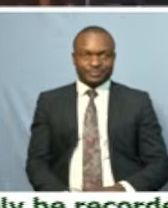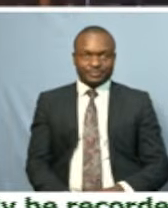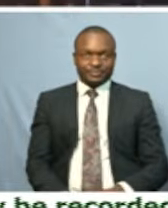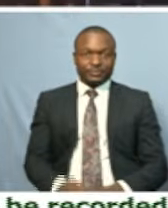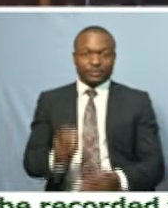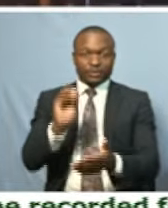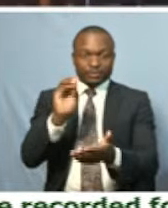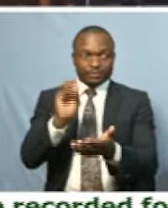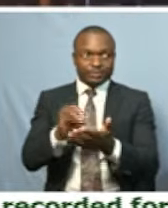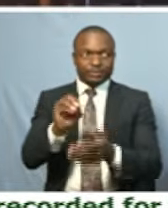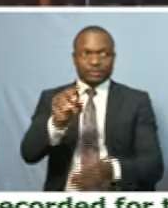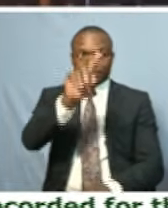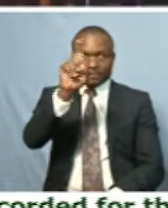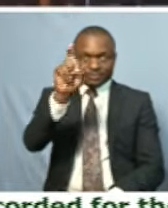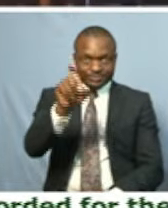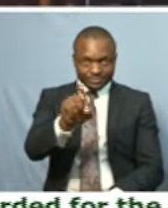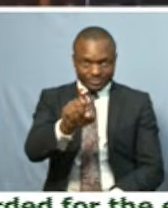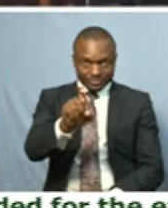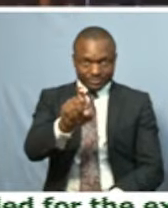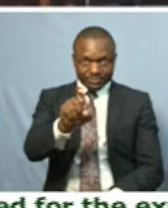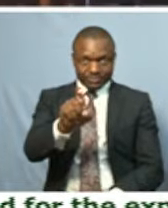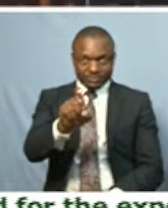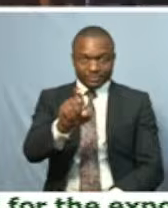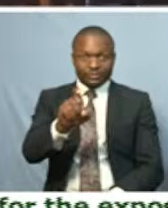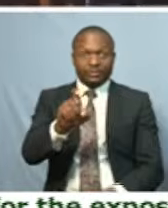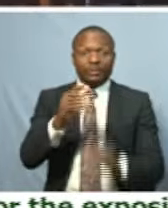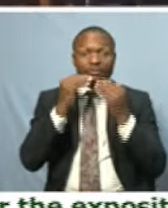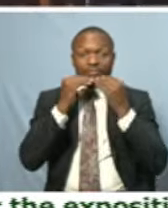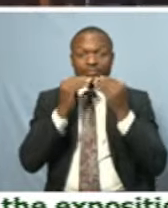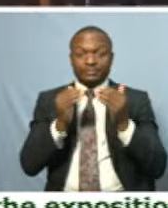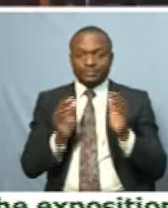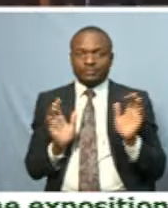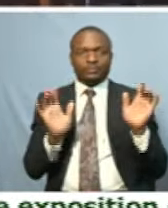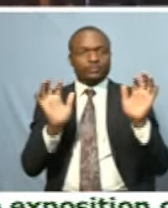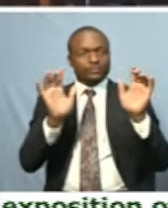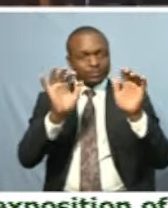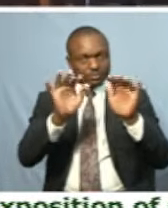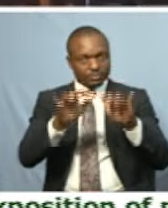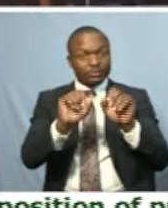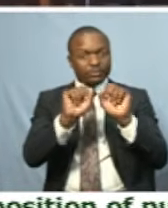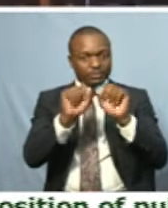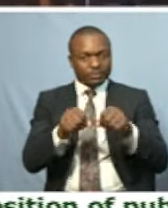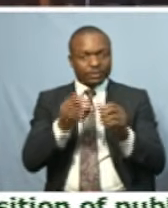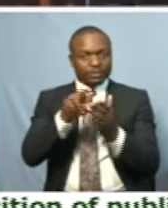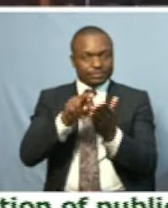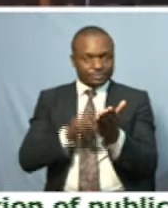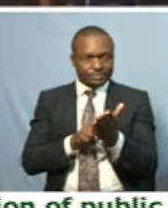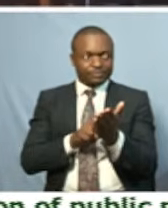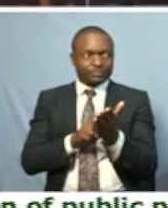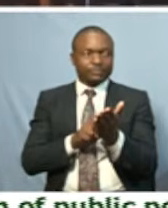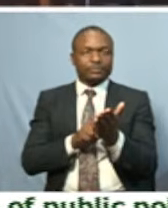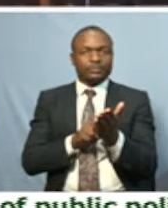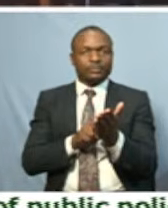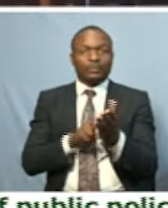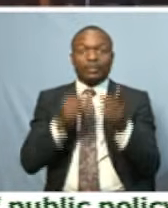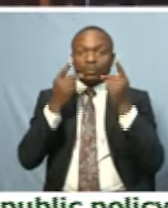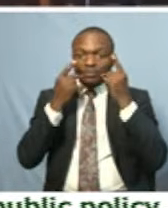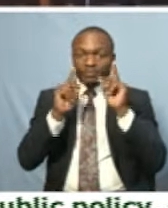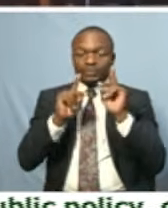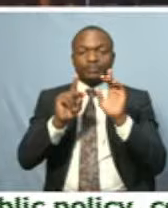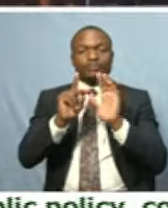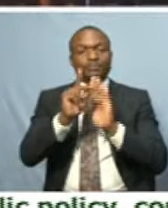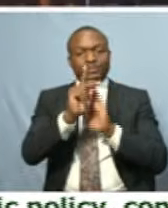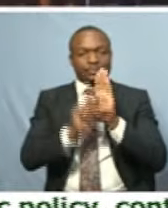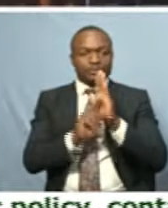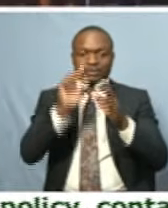I put the question. The question is that the thanks of this Assembly be recorded for the exposition of public